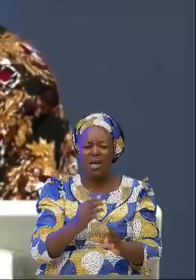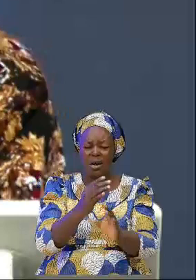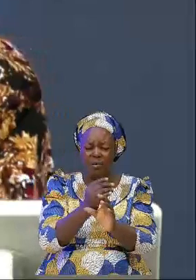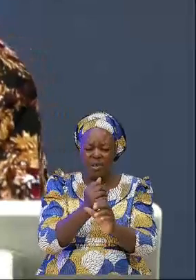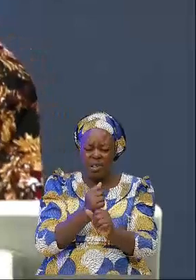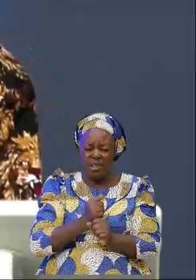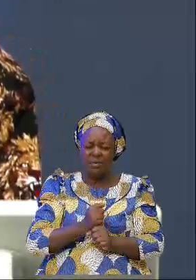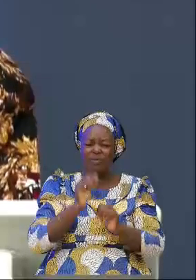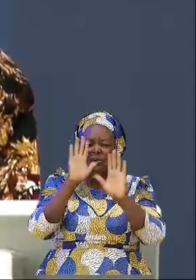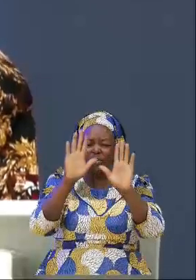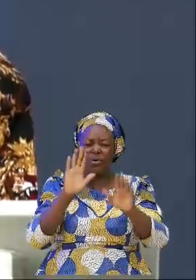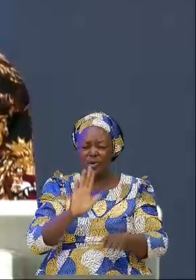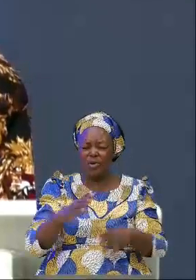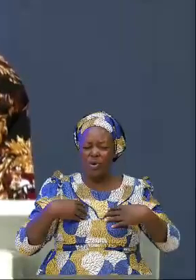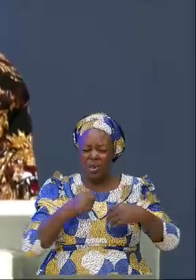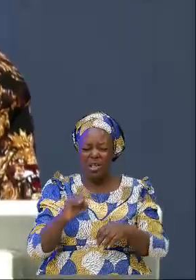Receive your miracle.